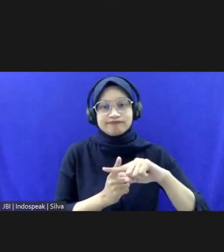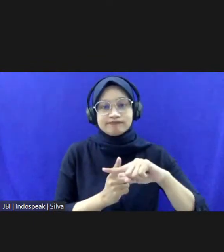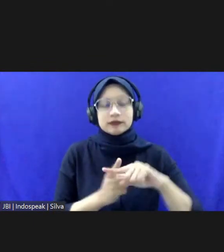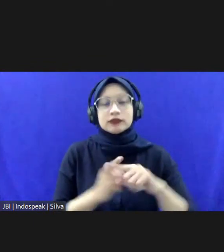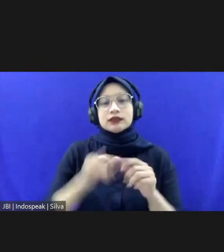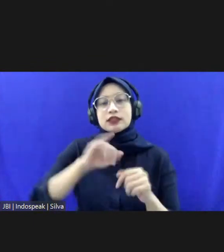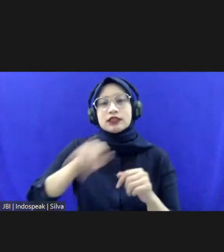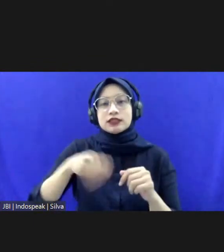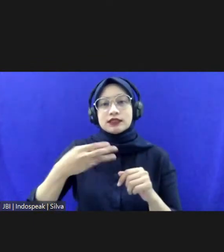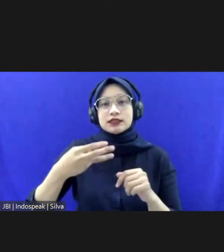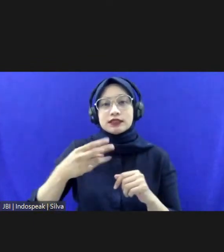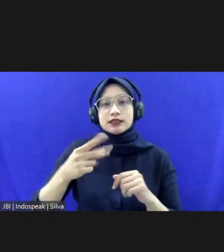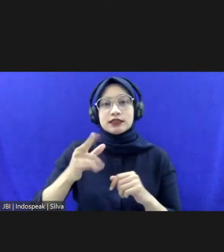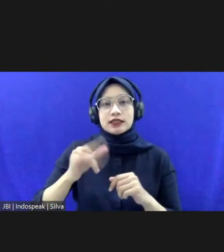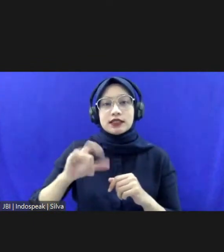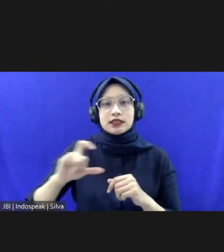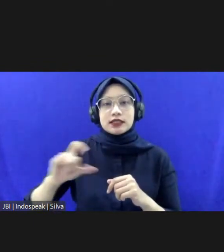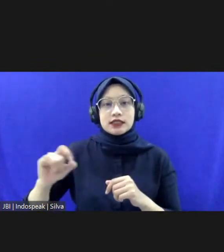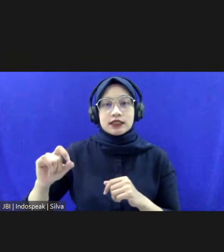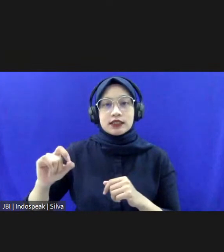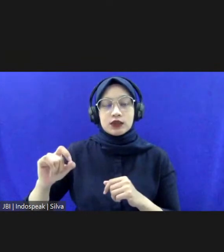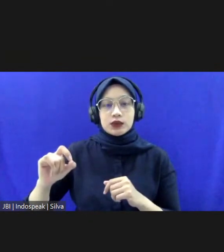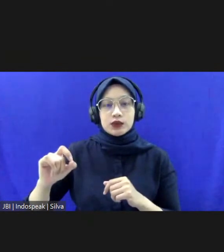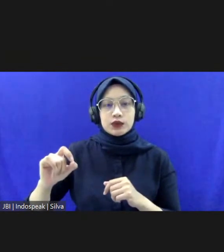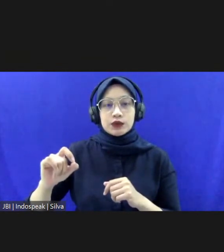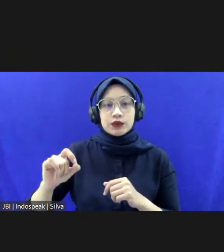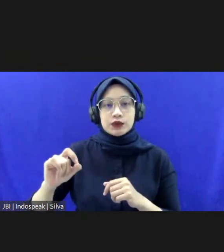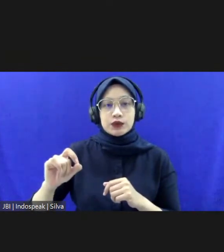Jericho Pardosi, I'm sorry.